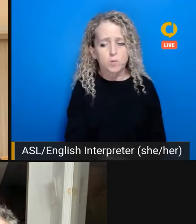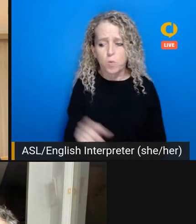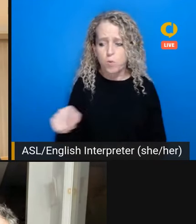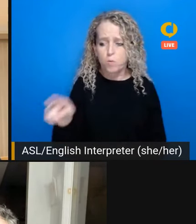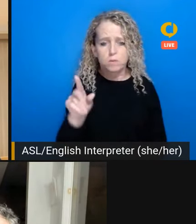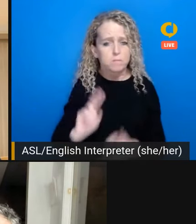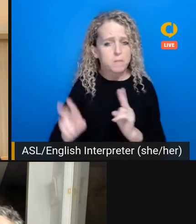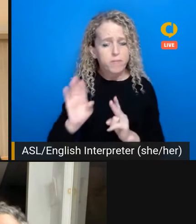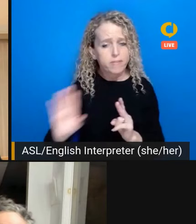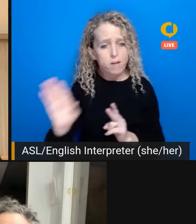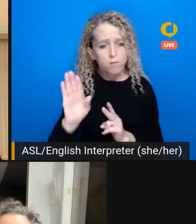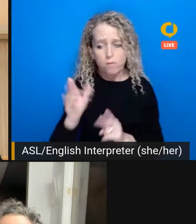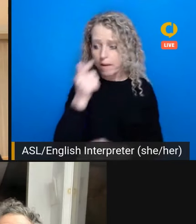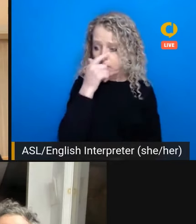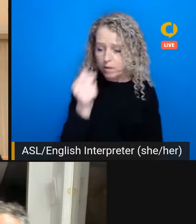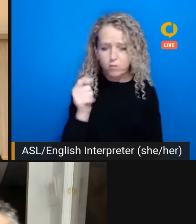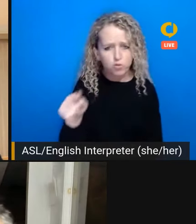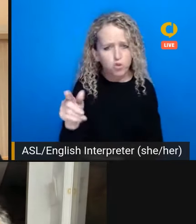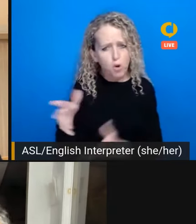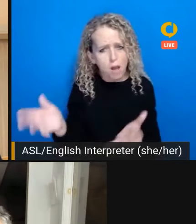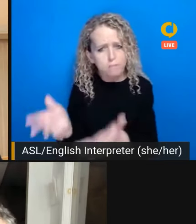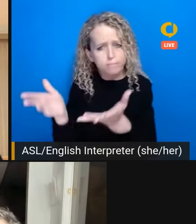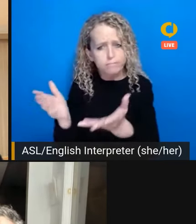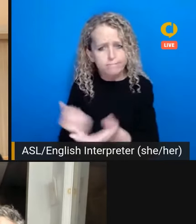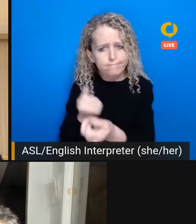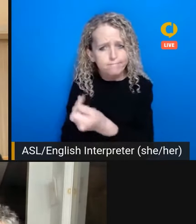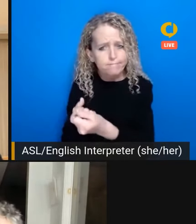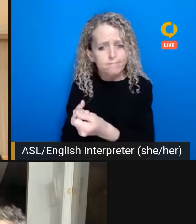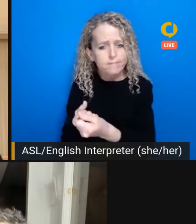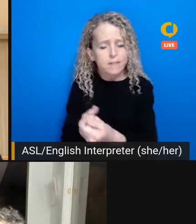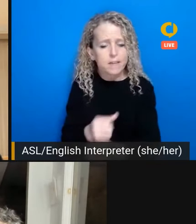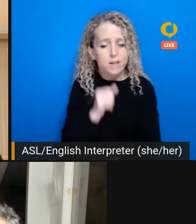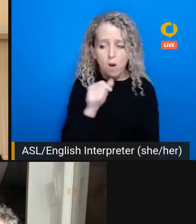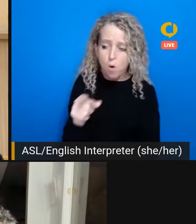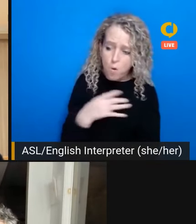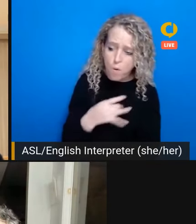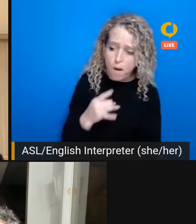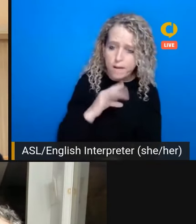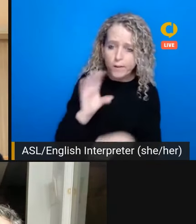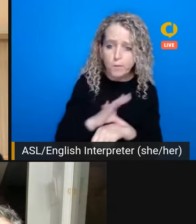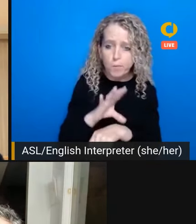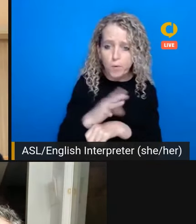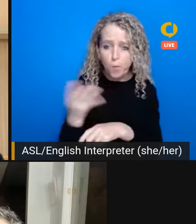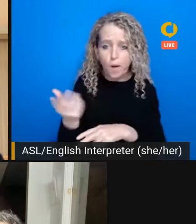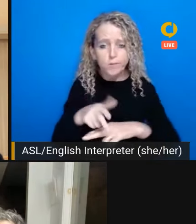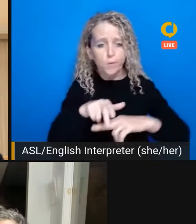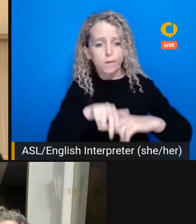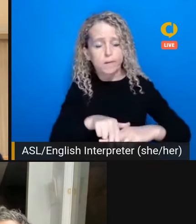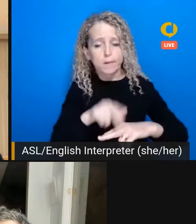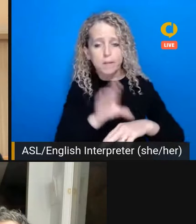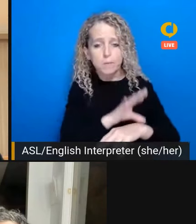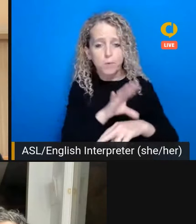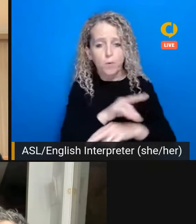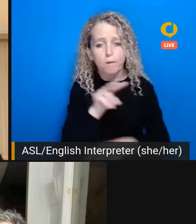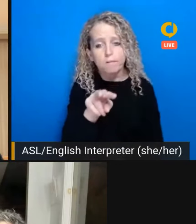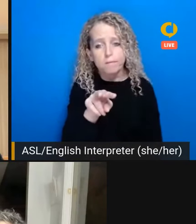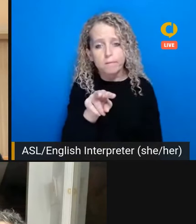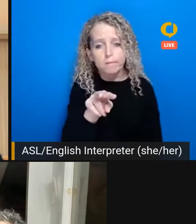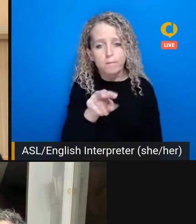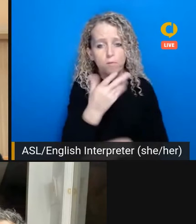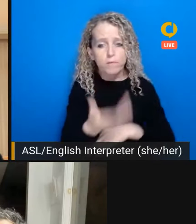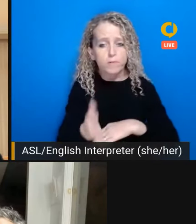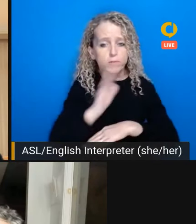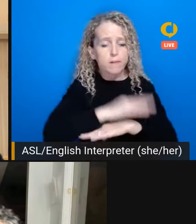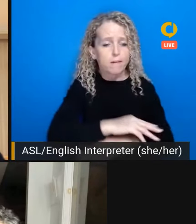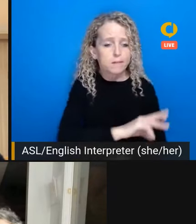right? It shouldn't just be, oh, you're into computers, you know, that you want to sit down in front of a green screen, you know, from 6 a.m. to 6